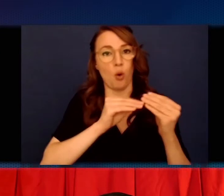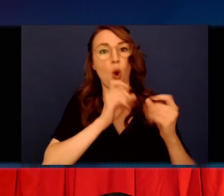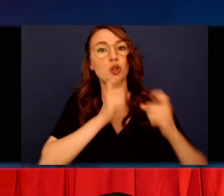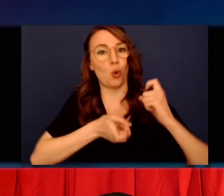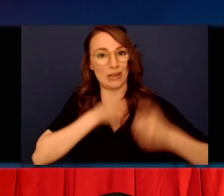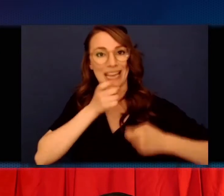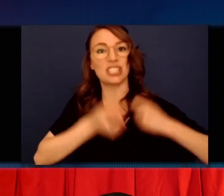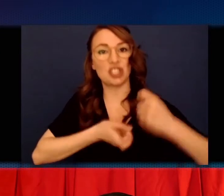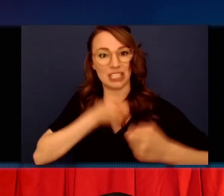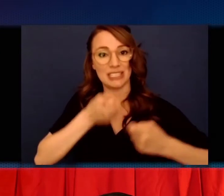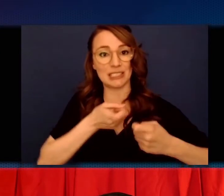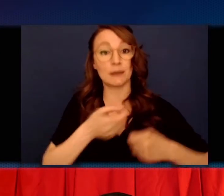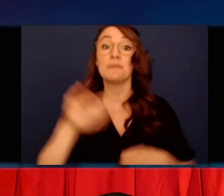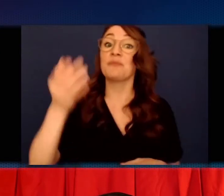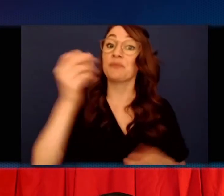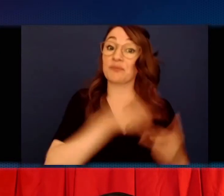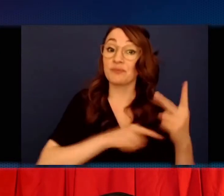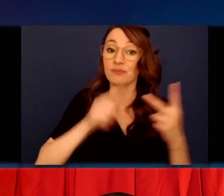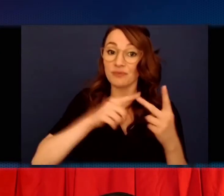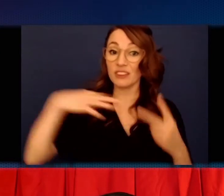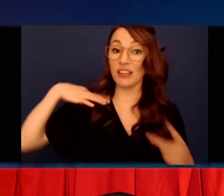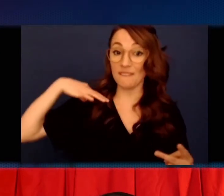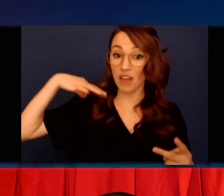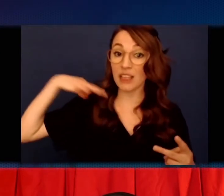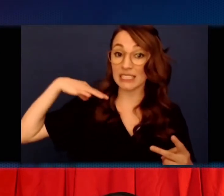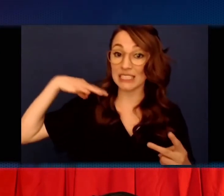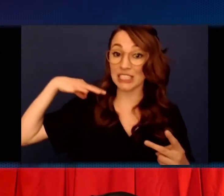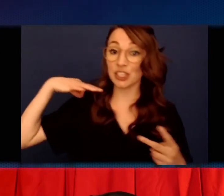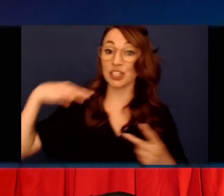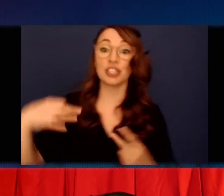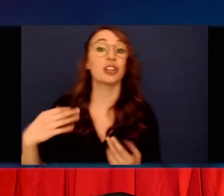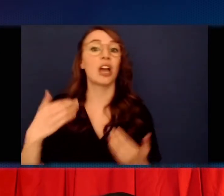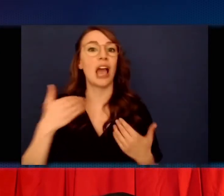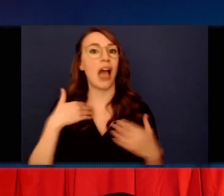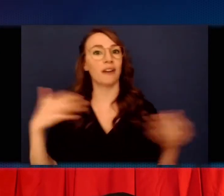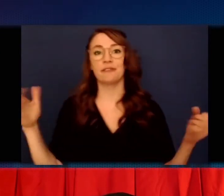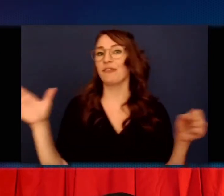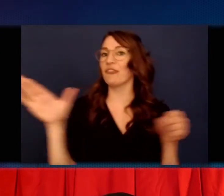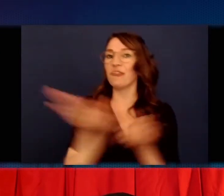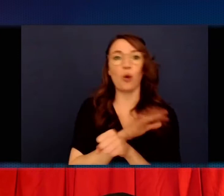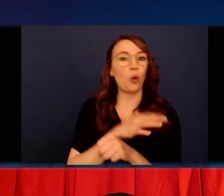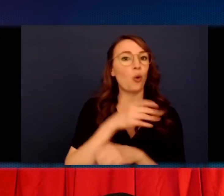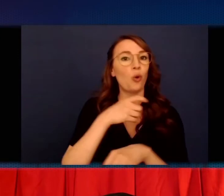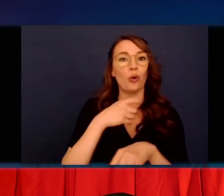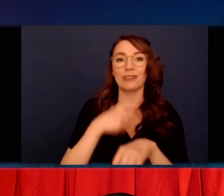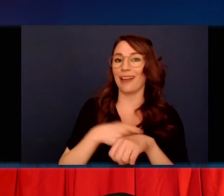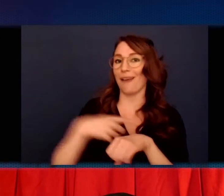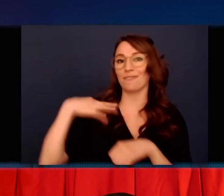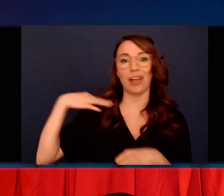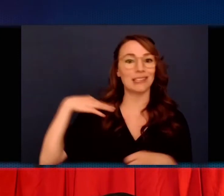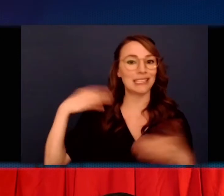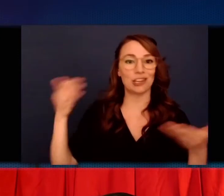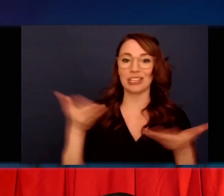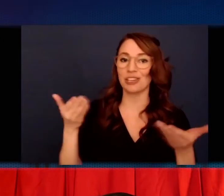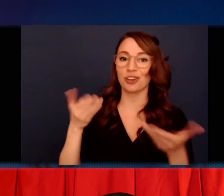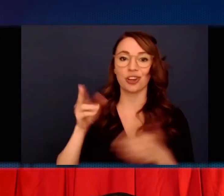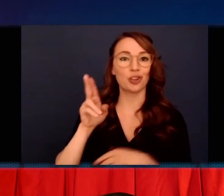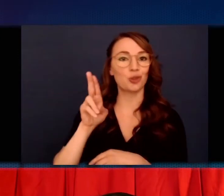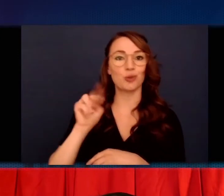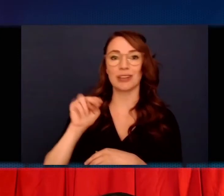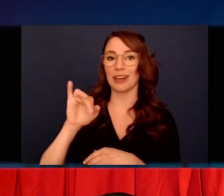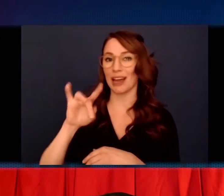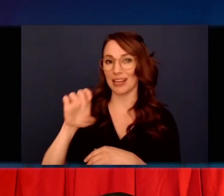question. Volunteerism. We have a full-scale volunteer center at United Way. So if you go to